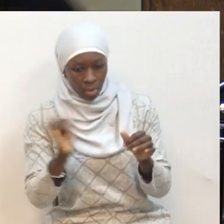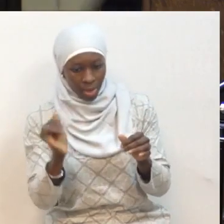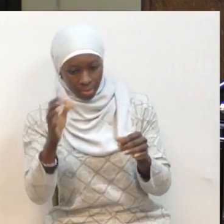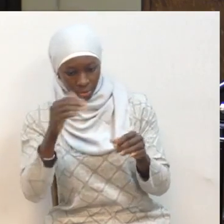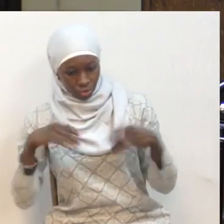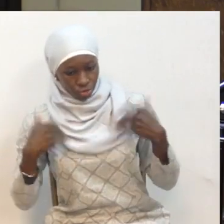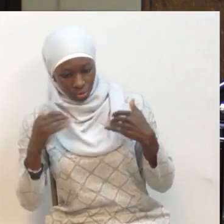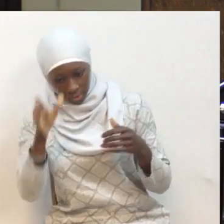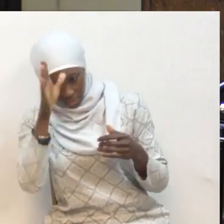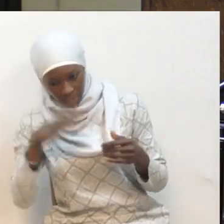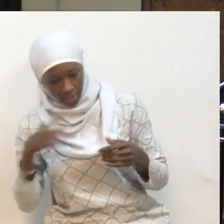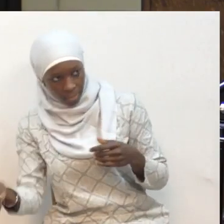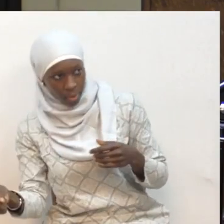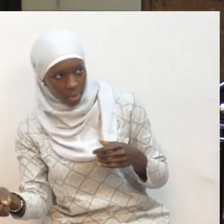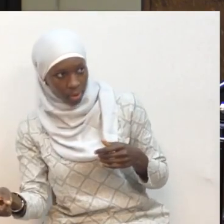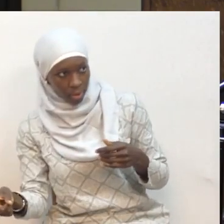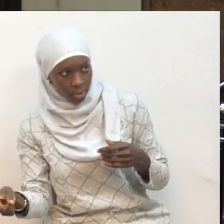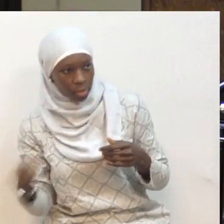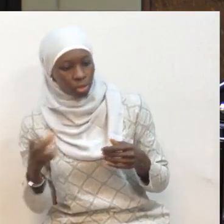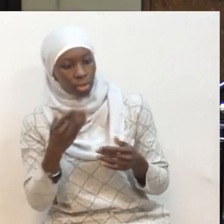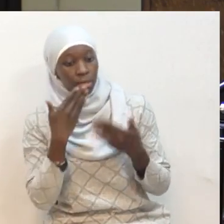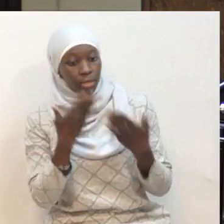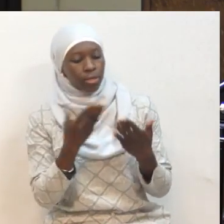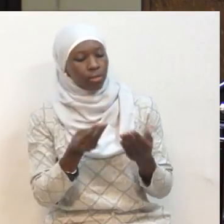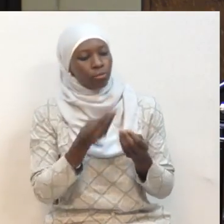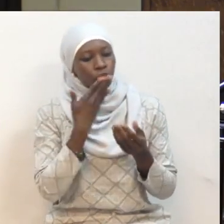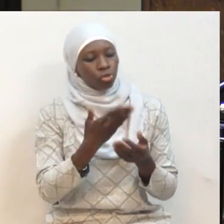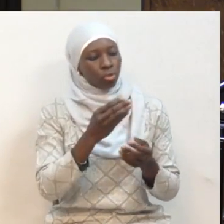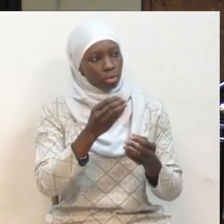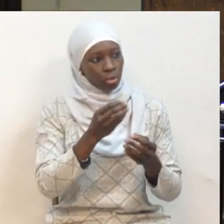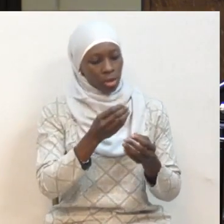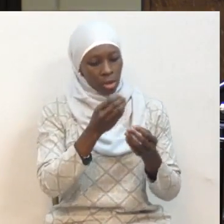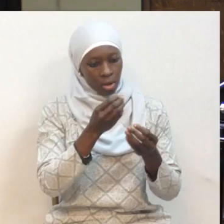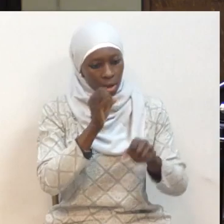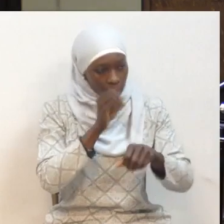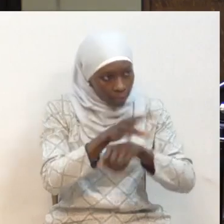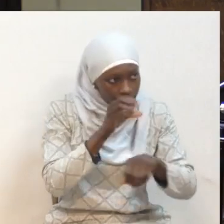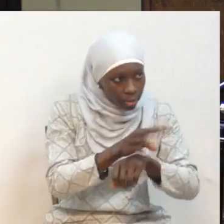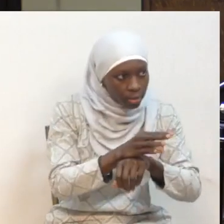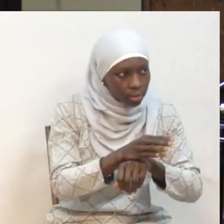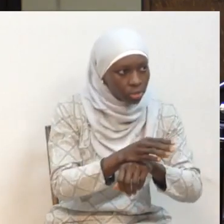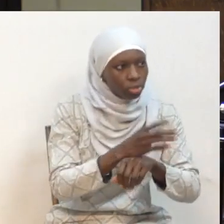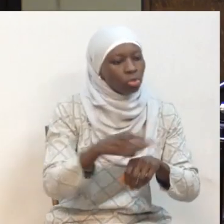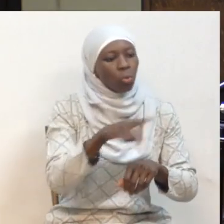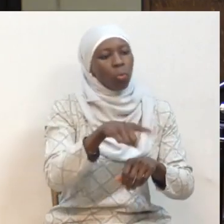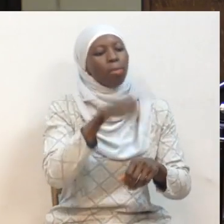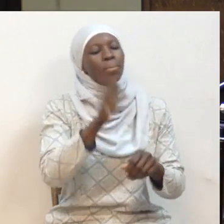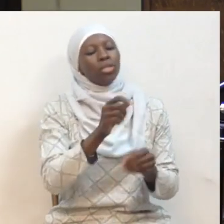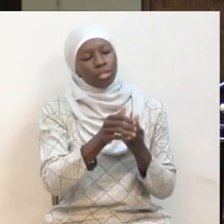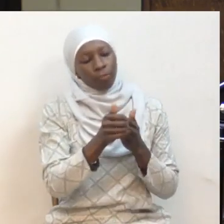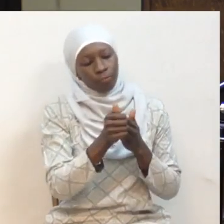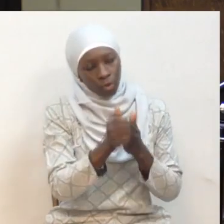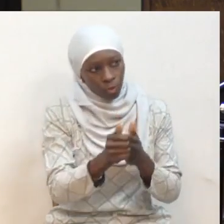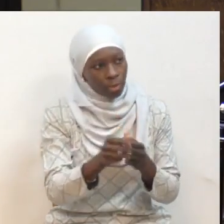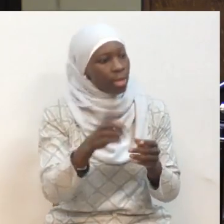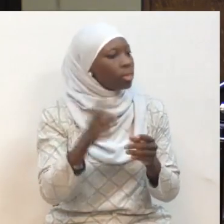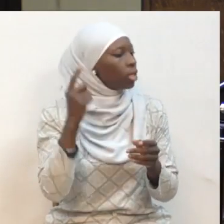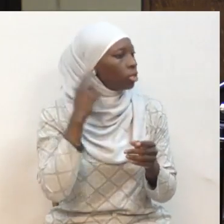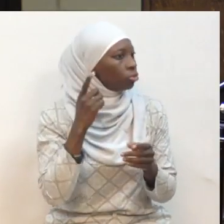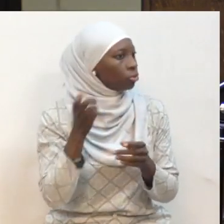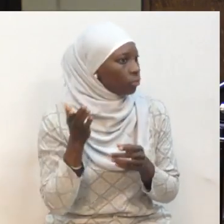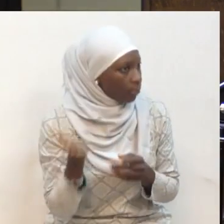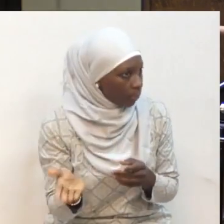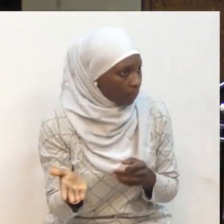is no open way for other suggestions that is contrary to the governance principle of